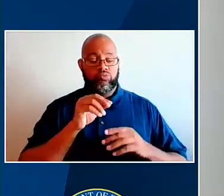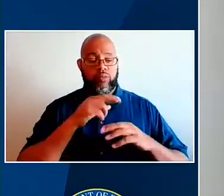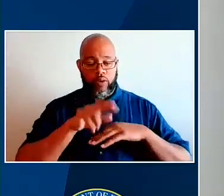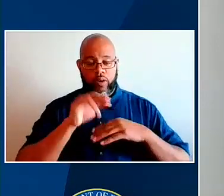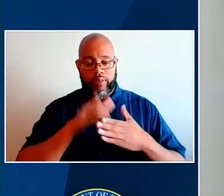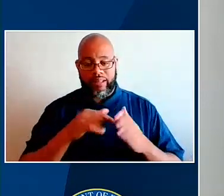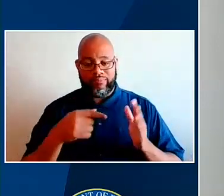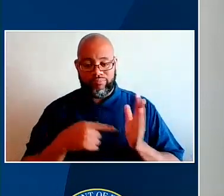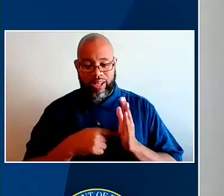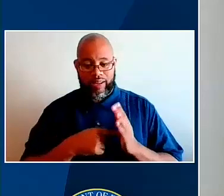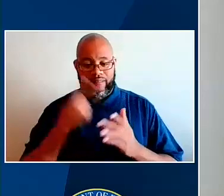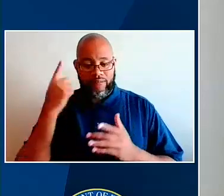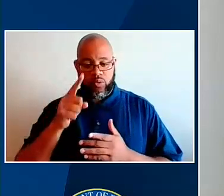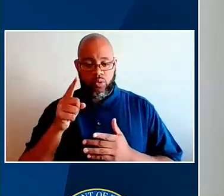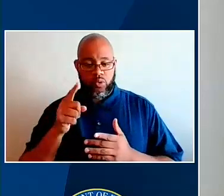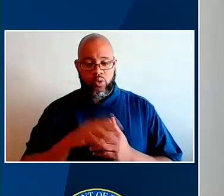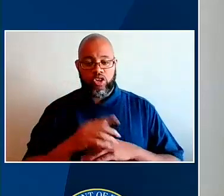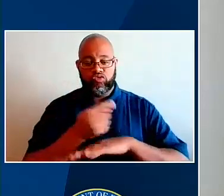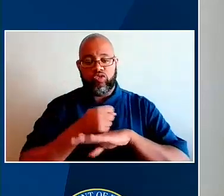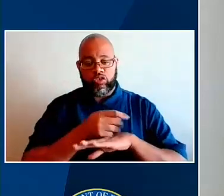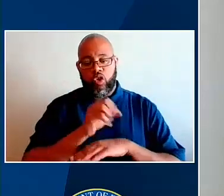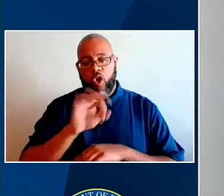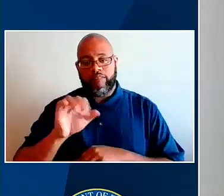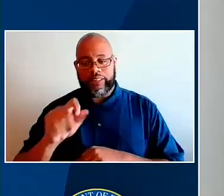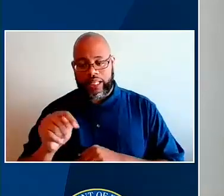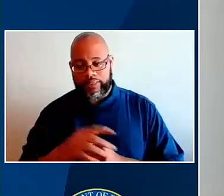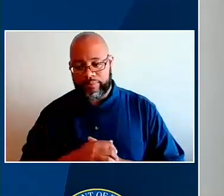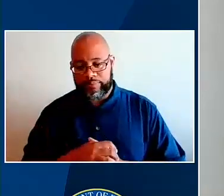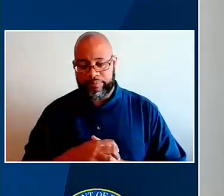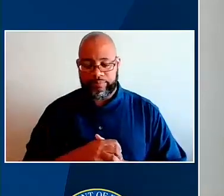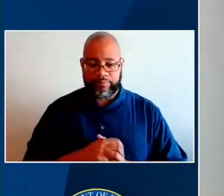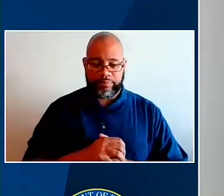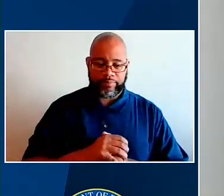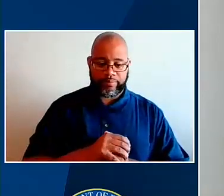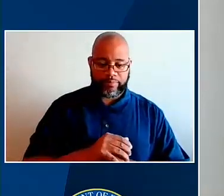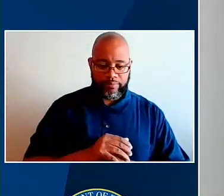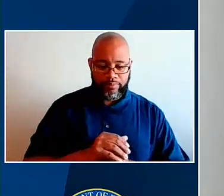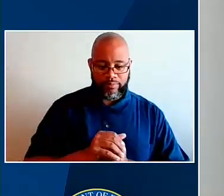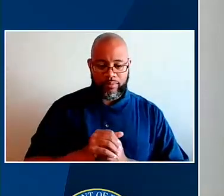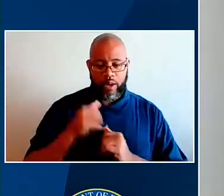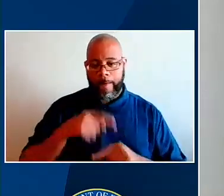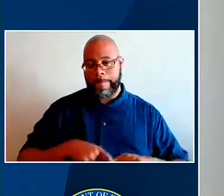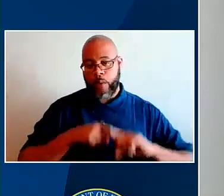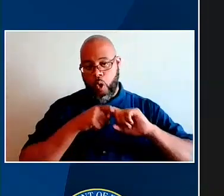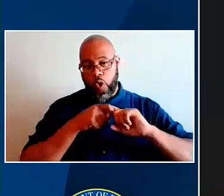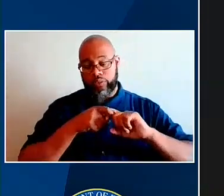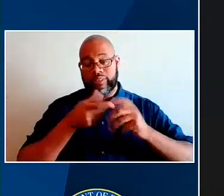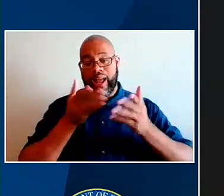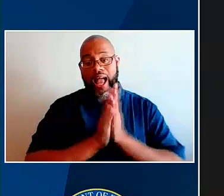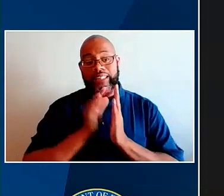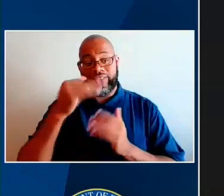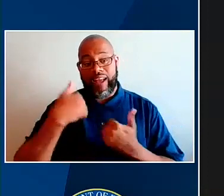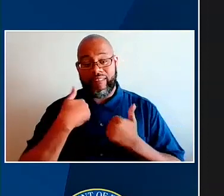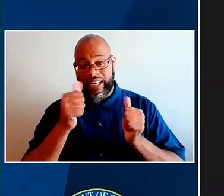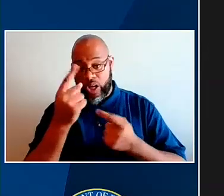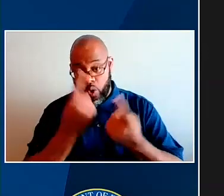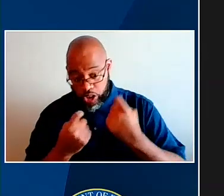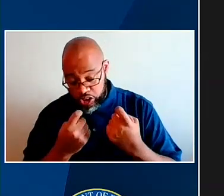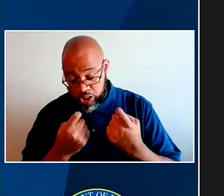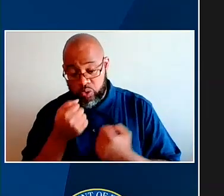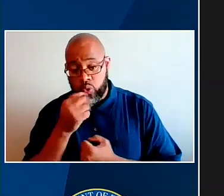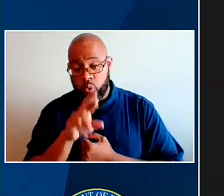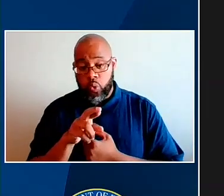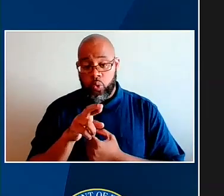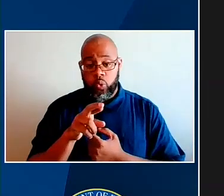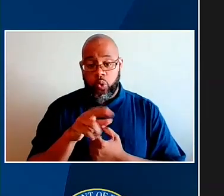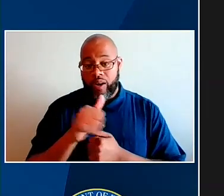debt for treasury offset. So I'm going to pause there and ask if there are any questions or